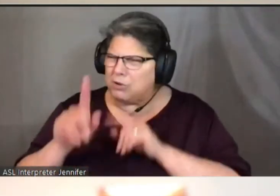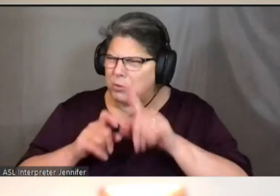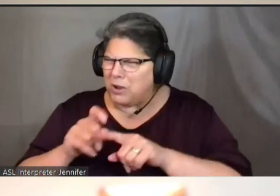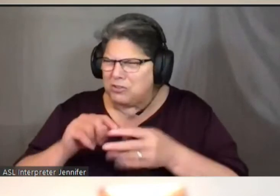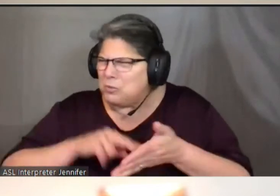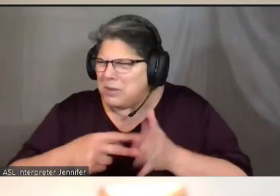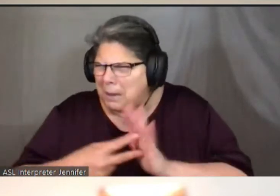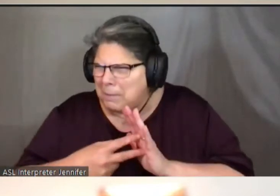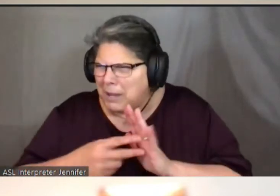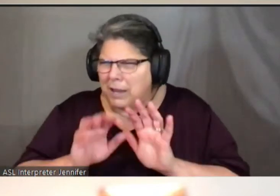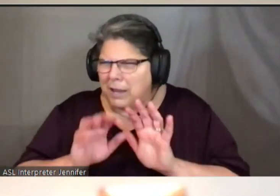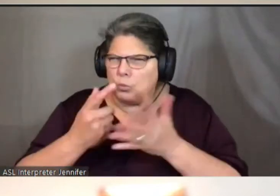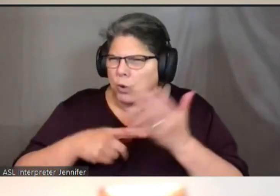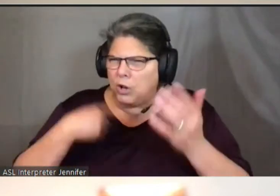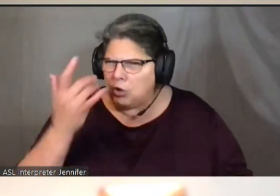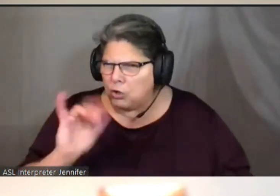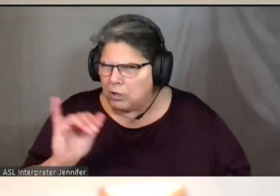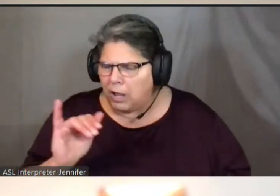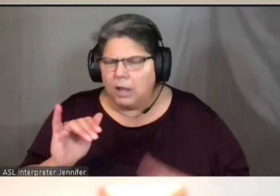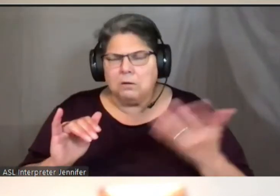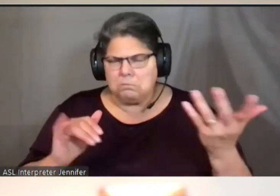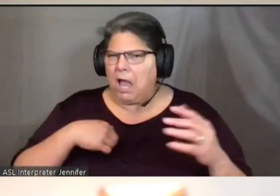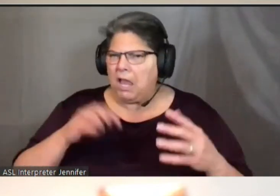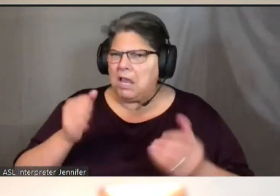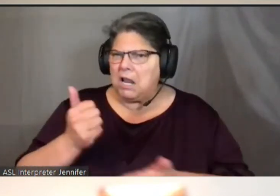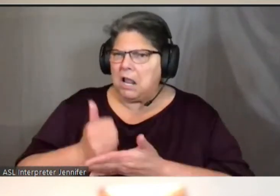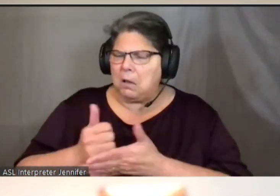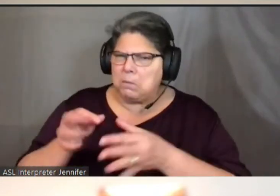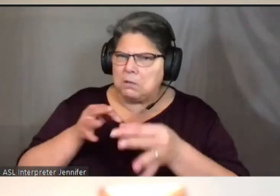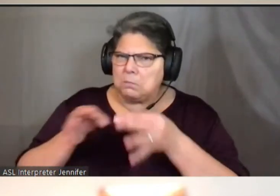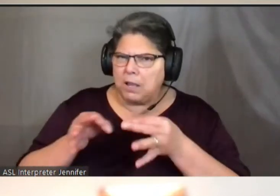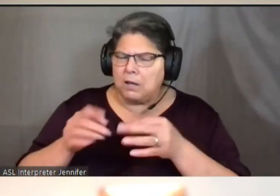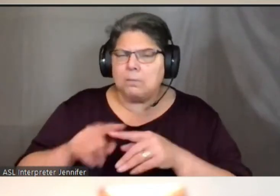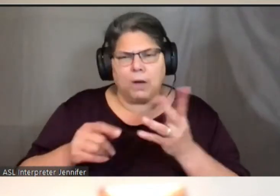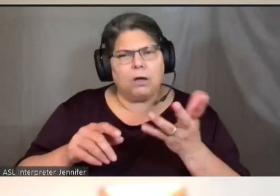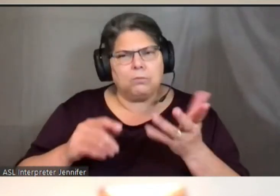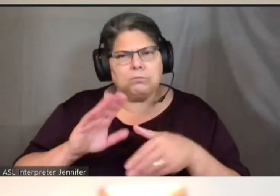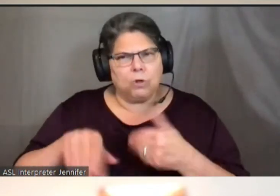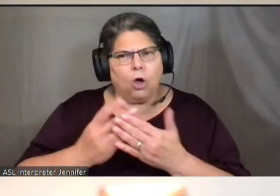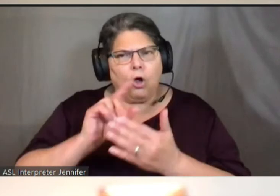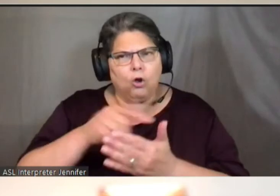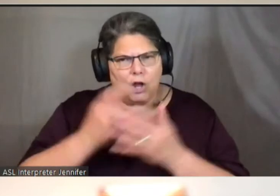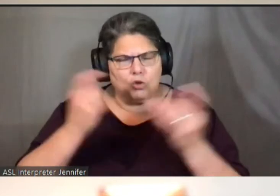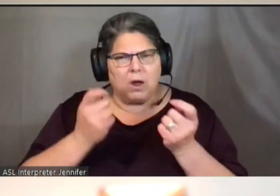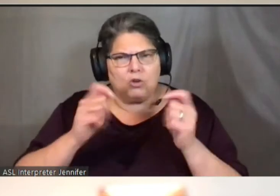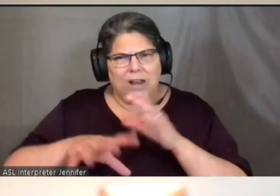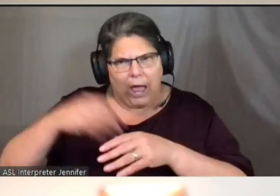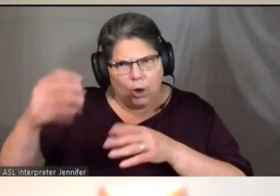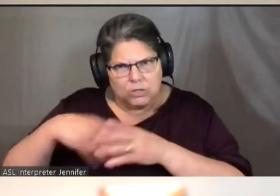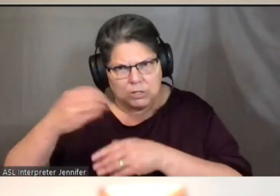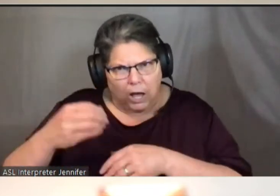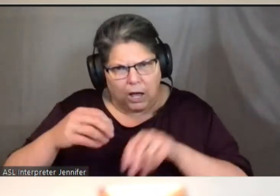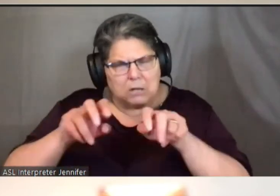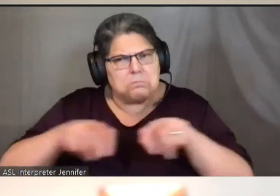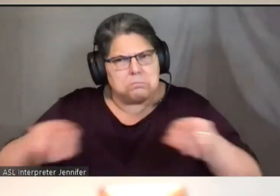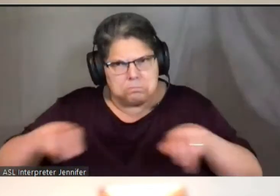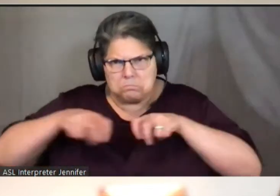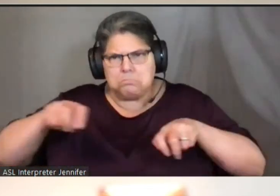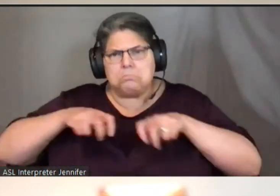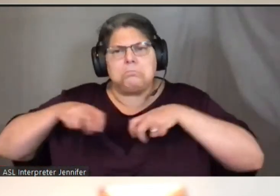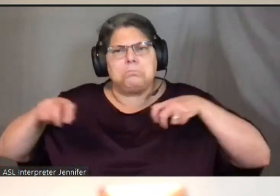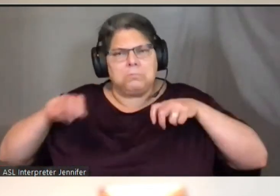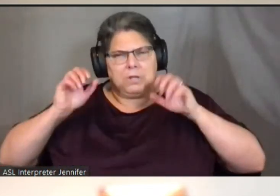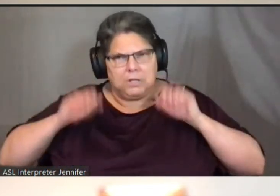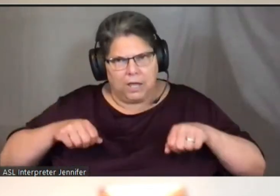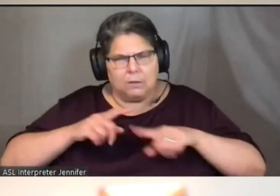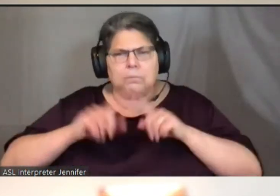is an outdoor seated event is how it's being treated, and there will be a need for